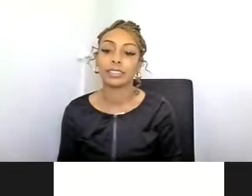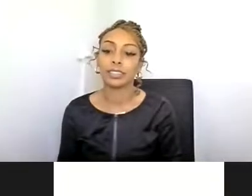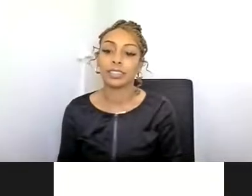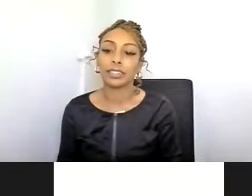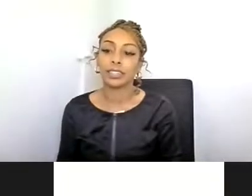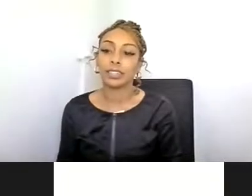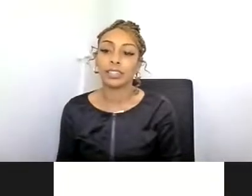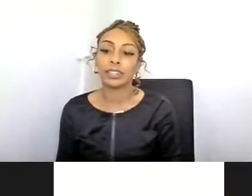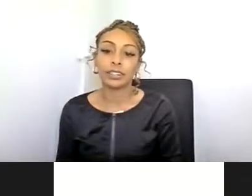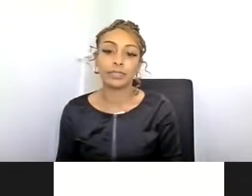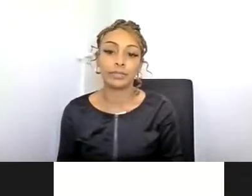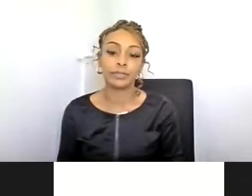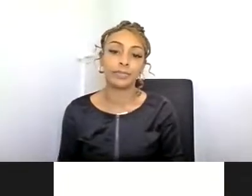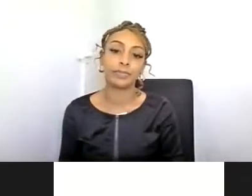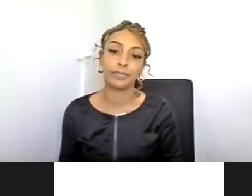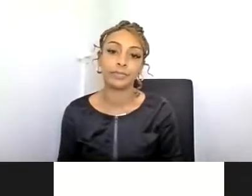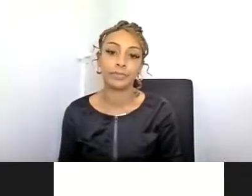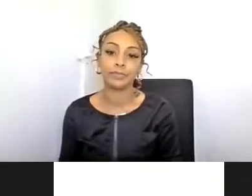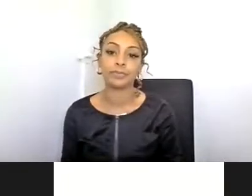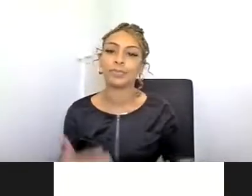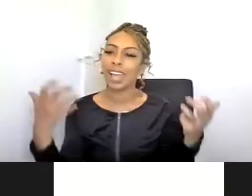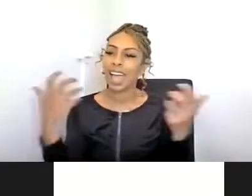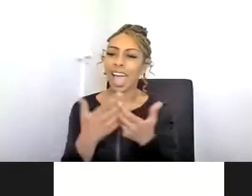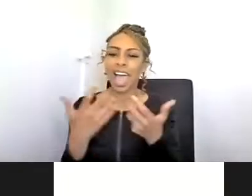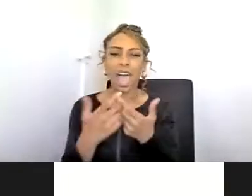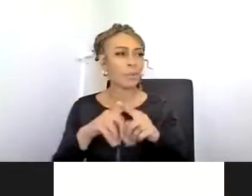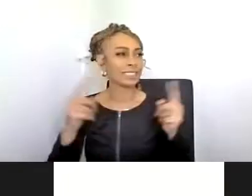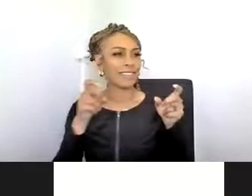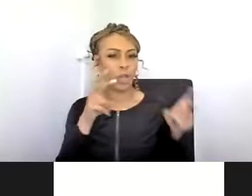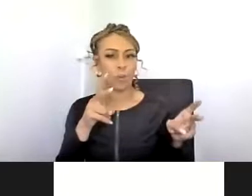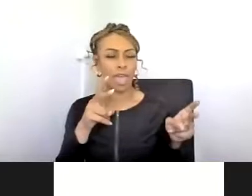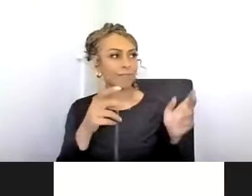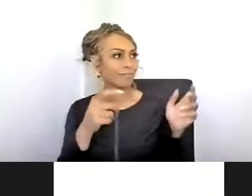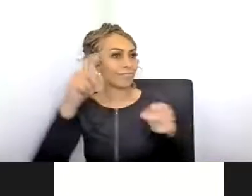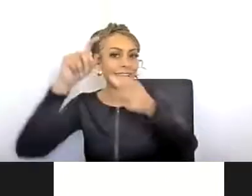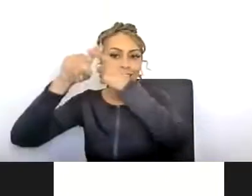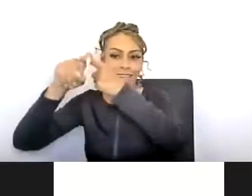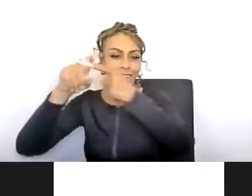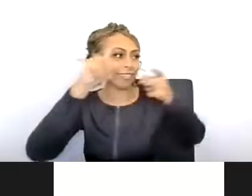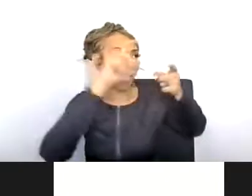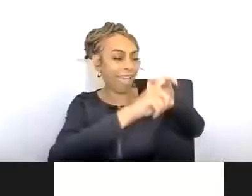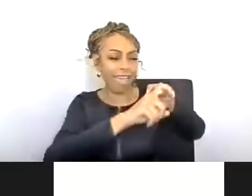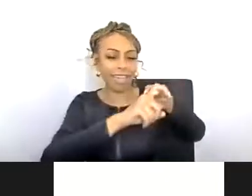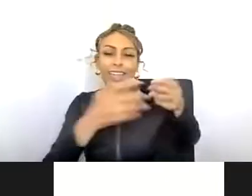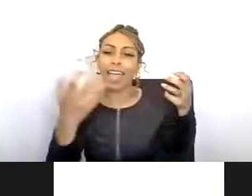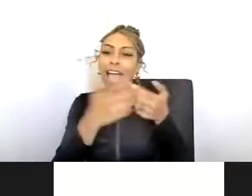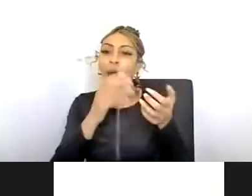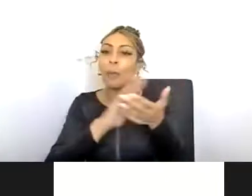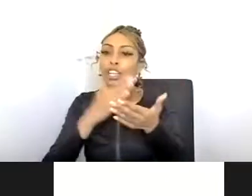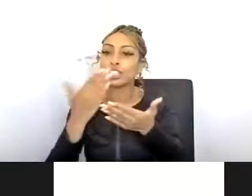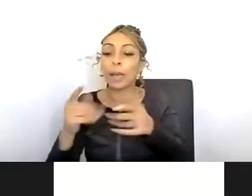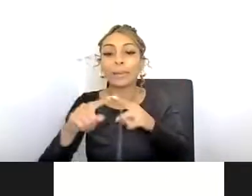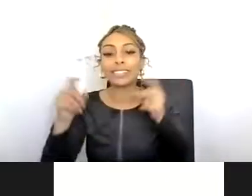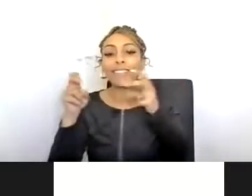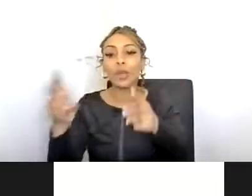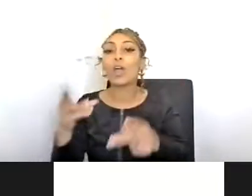hanging works and to think about how they wanted to interpret as well in a different way by